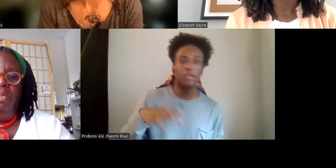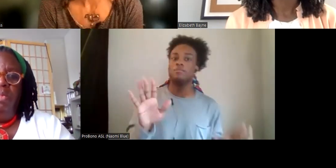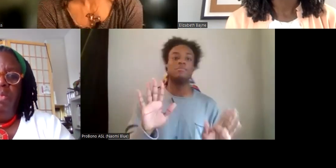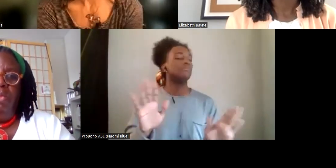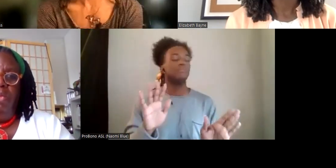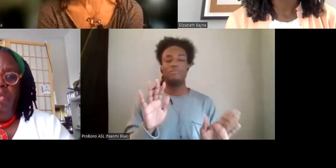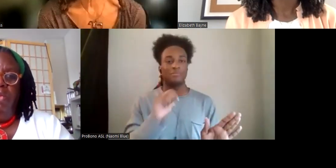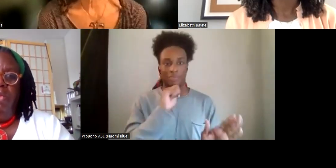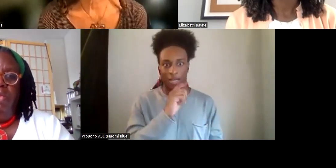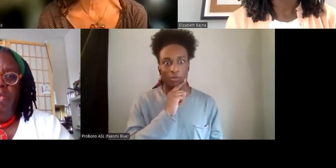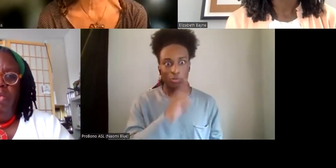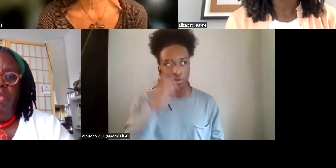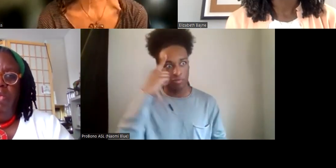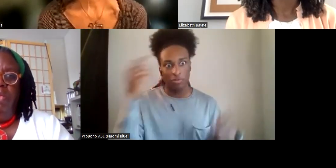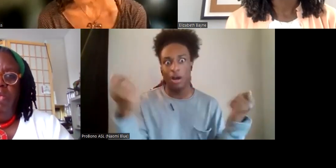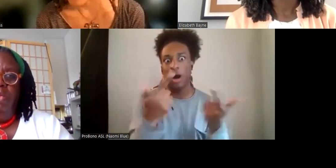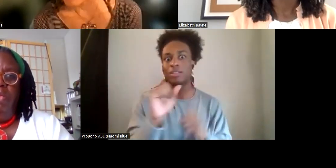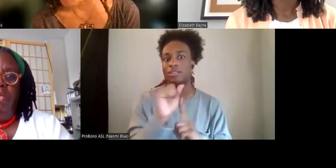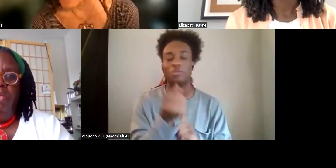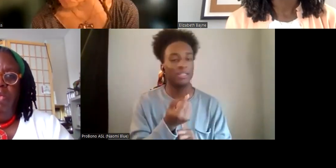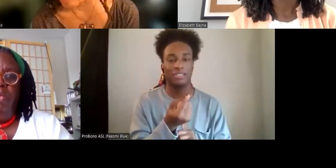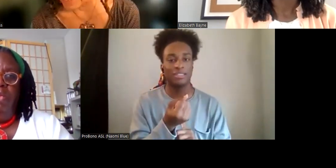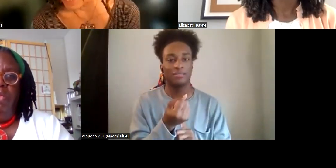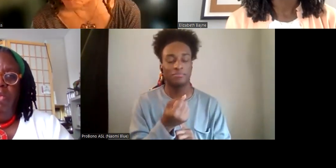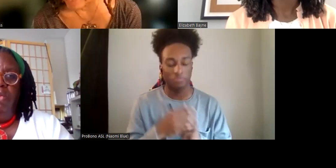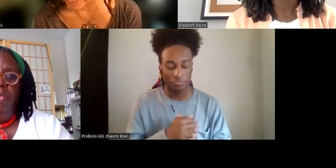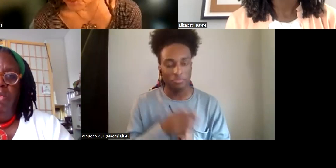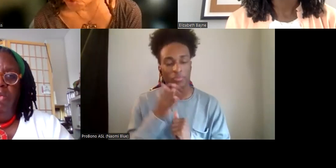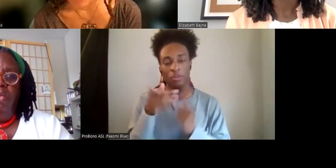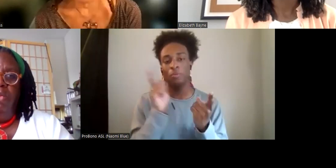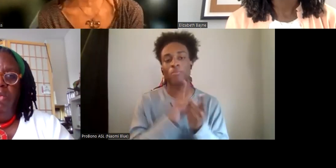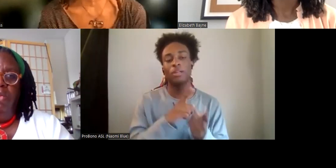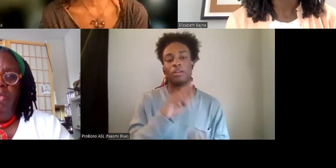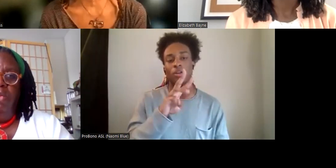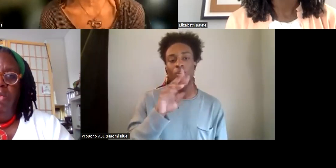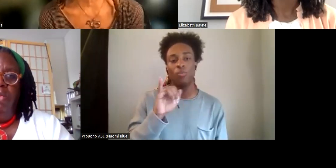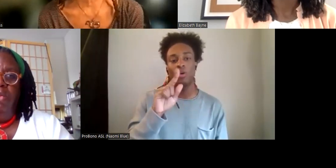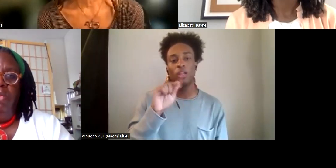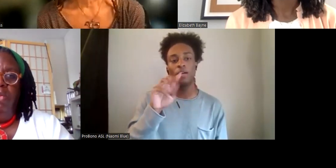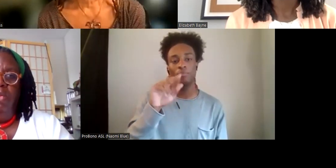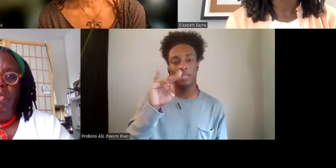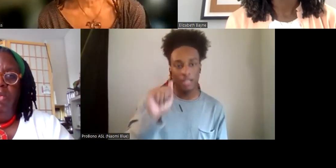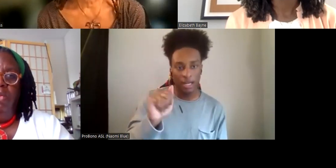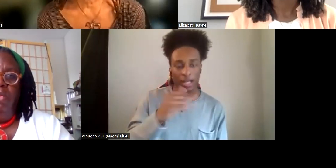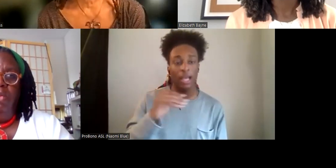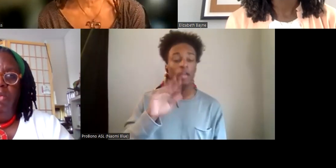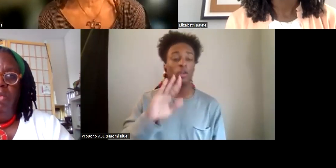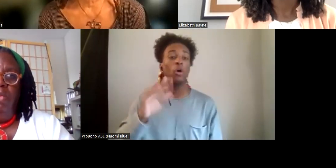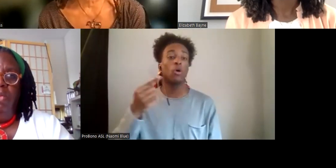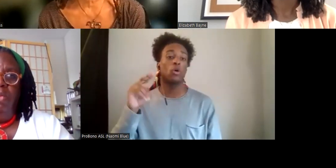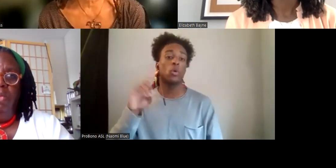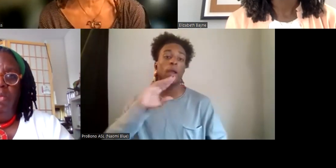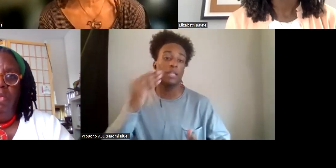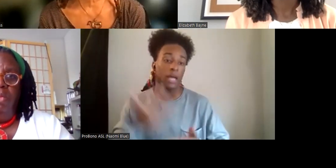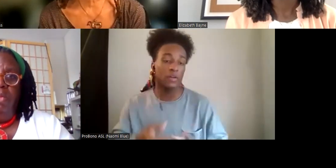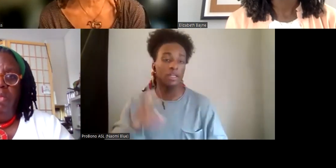necessarily. So we'll meet Wilhelmina, and we'll meet her granddaughter, Deshelle, who, when I